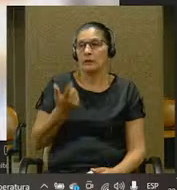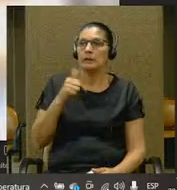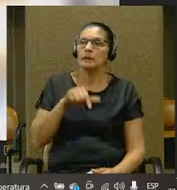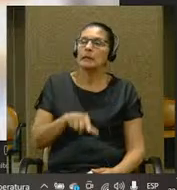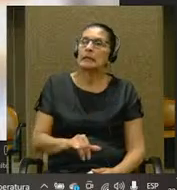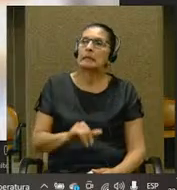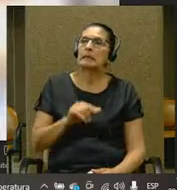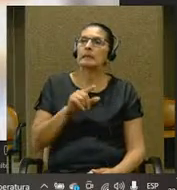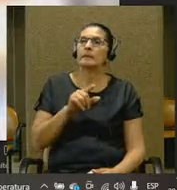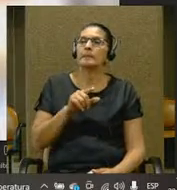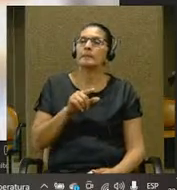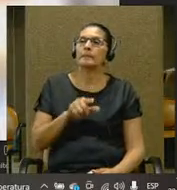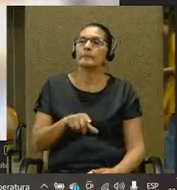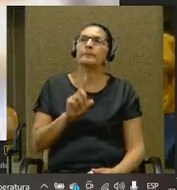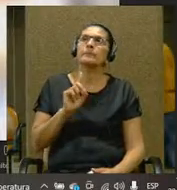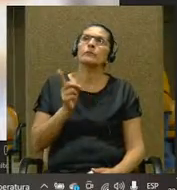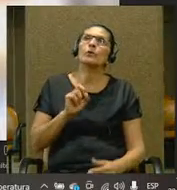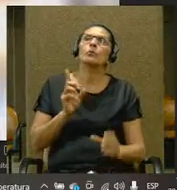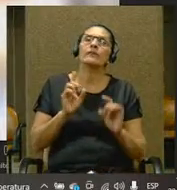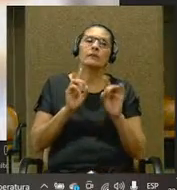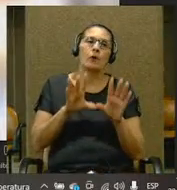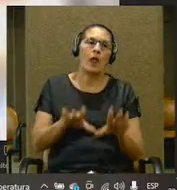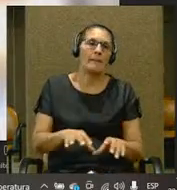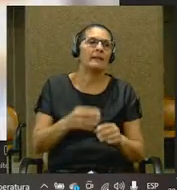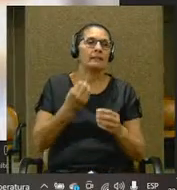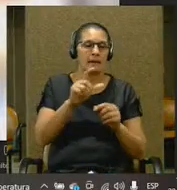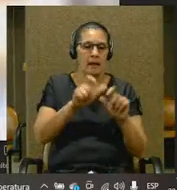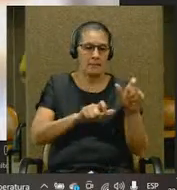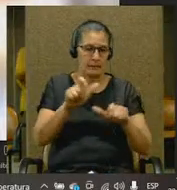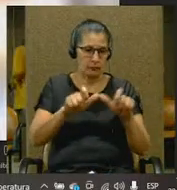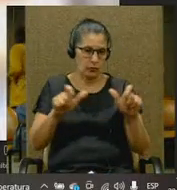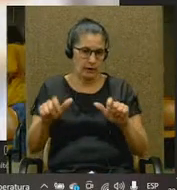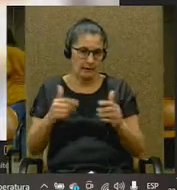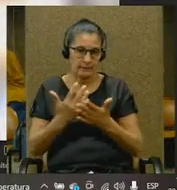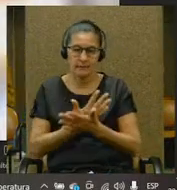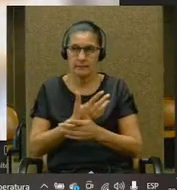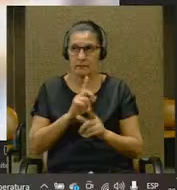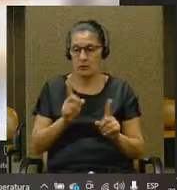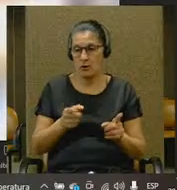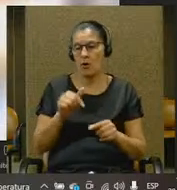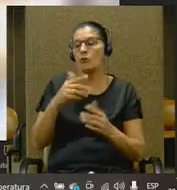it's not only the individuals who are impacted, but it is their families. That,